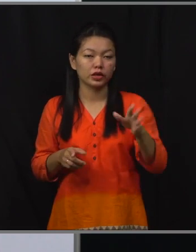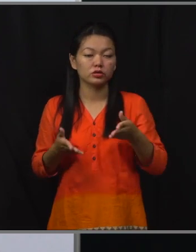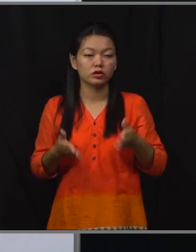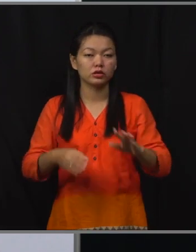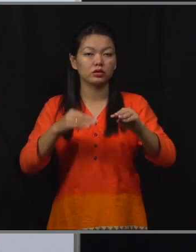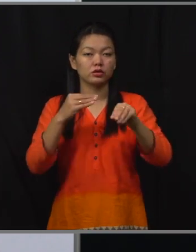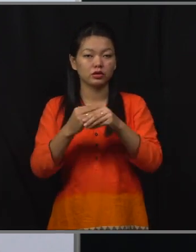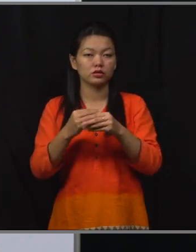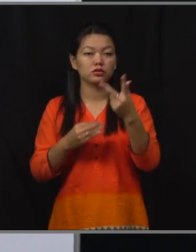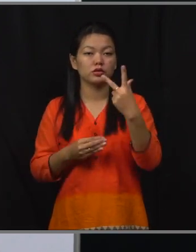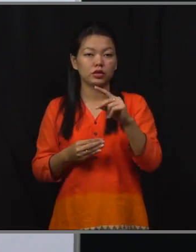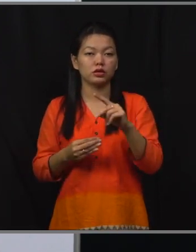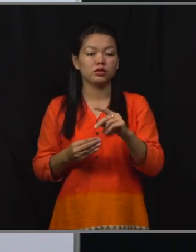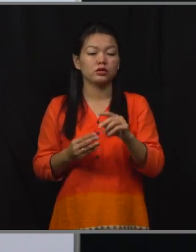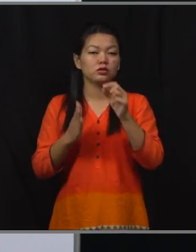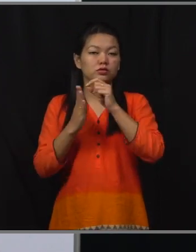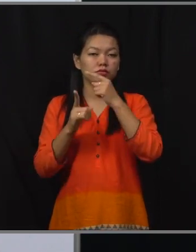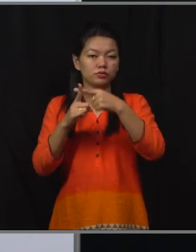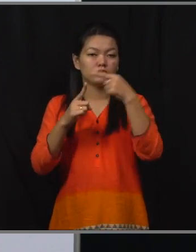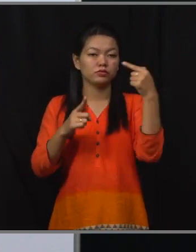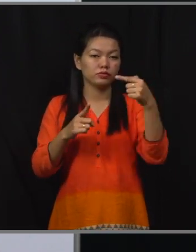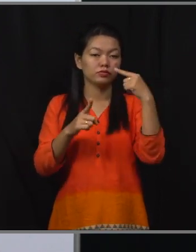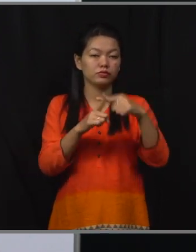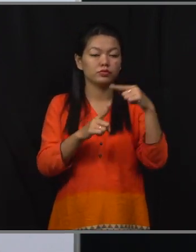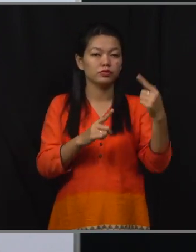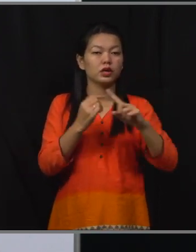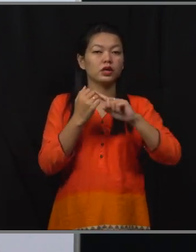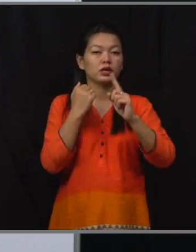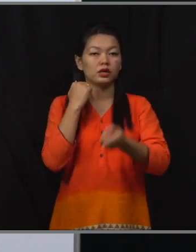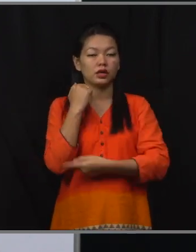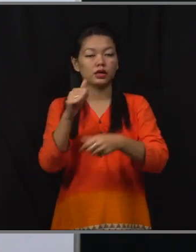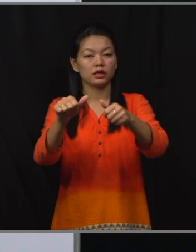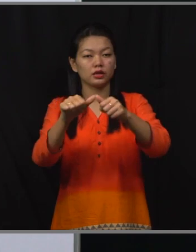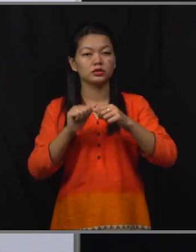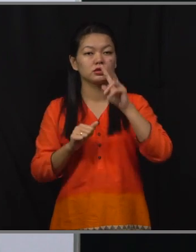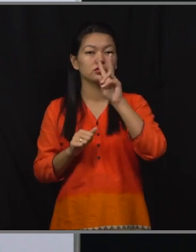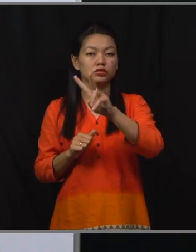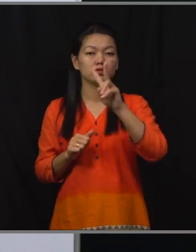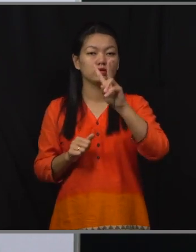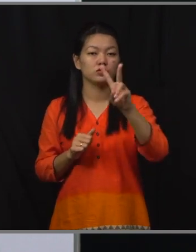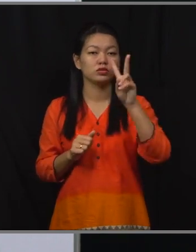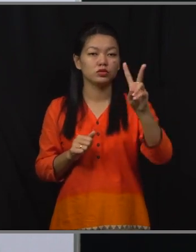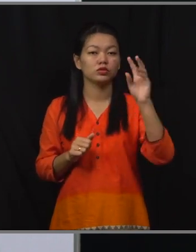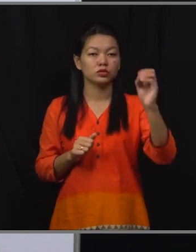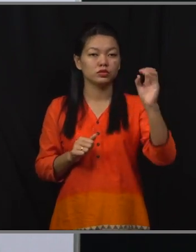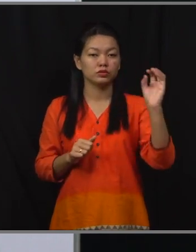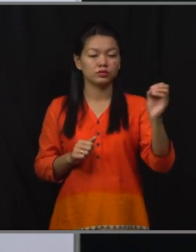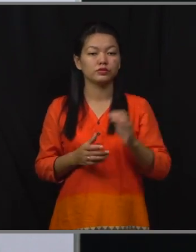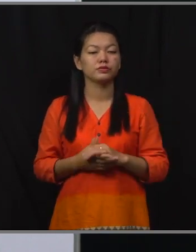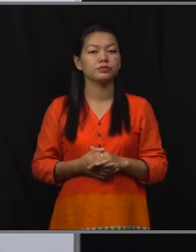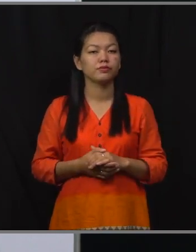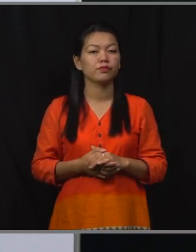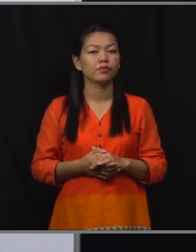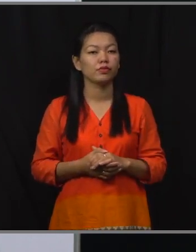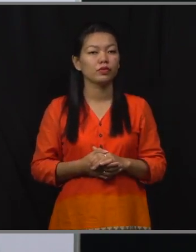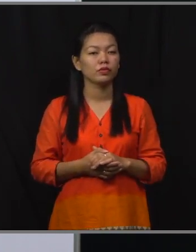given a locker where the customers might have put their savings and have collected a rent for this. So they